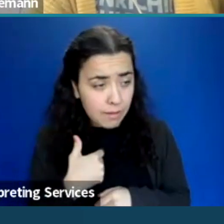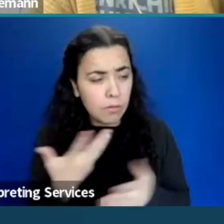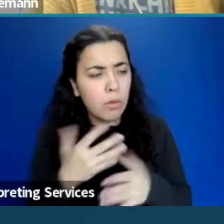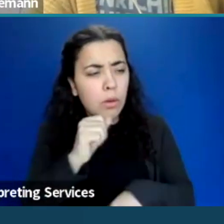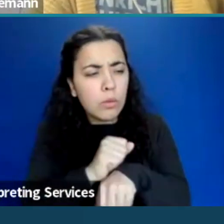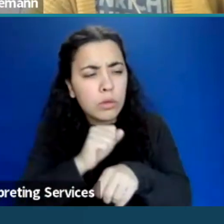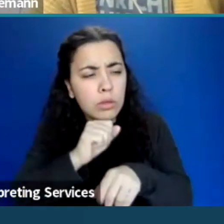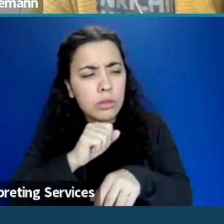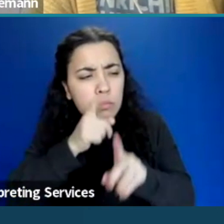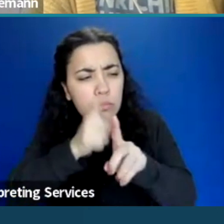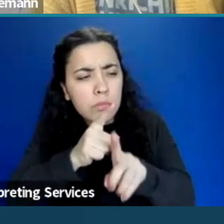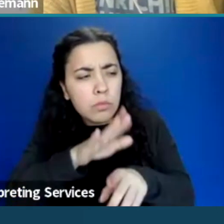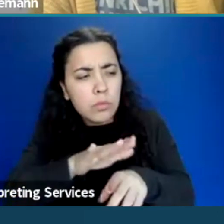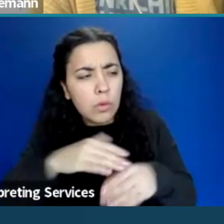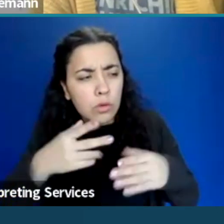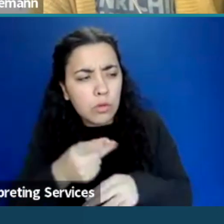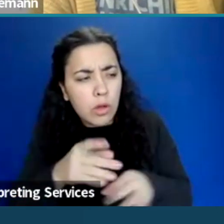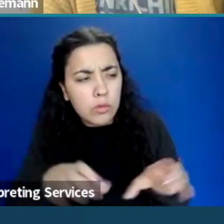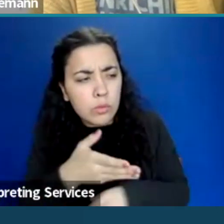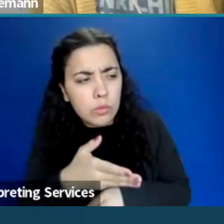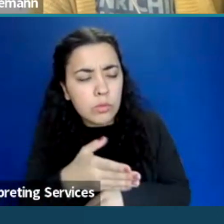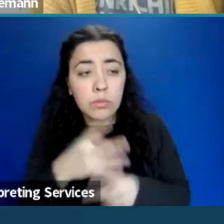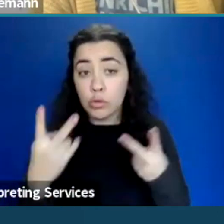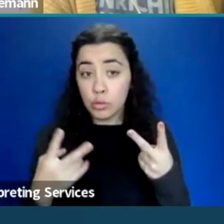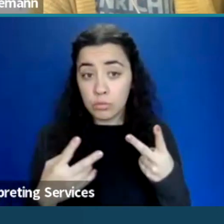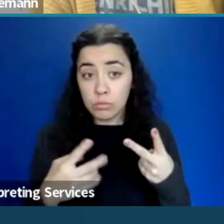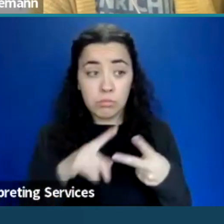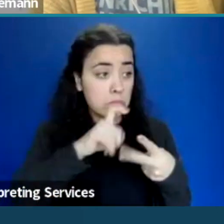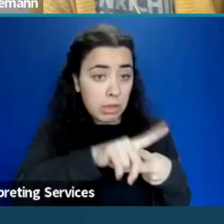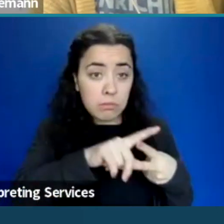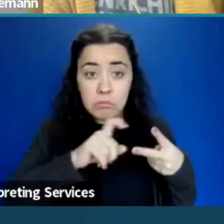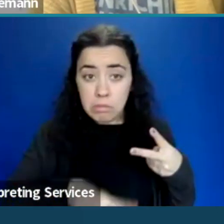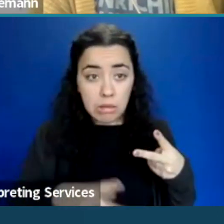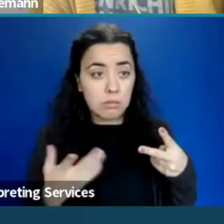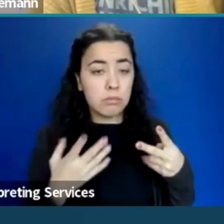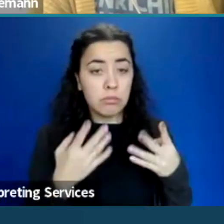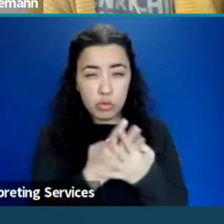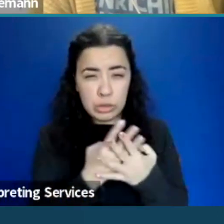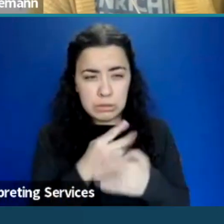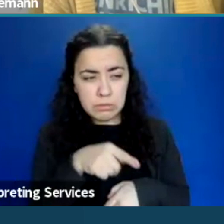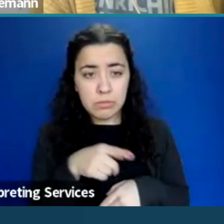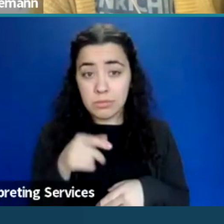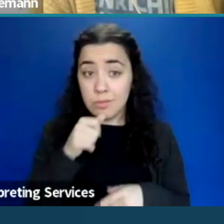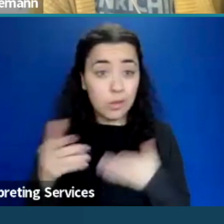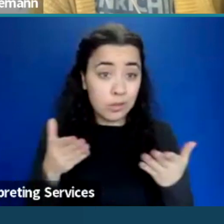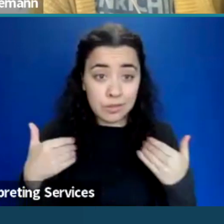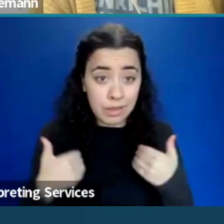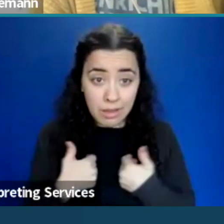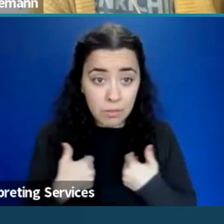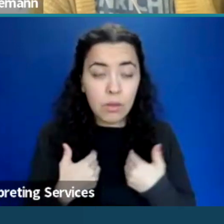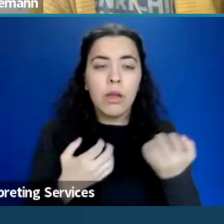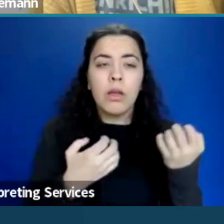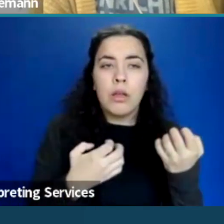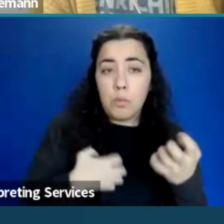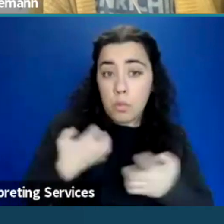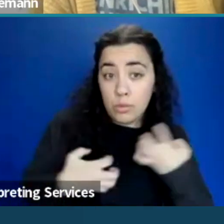trained to do? Ask your 2 questions, screen the person. And again, if there's, well, they're not a service animal, they're an emotional support animal,